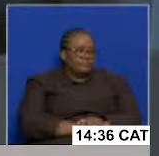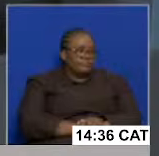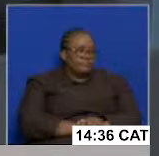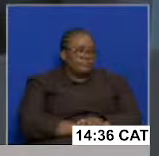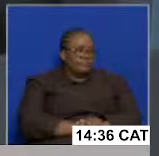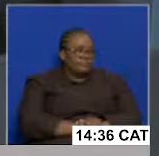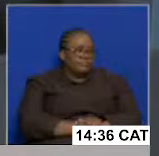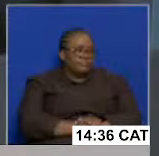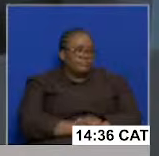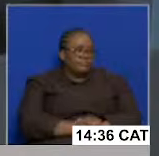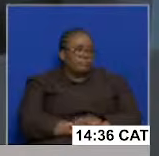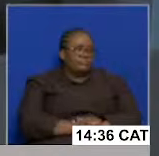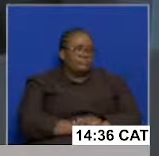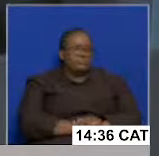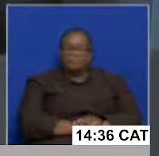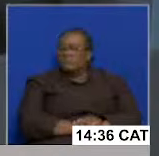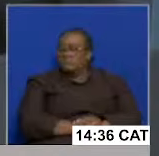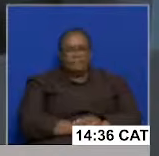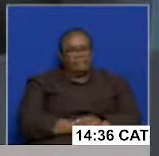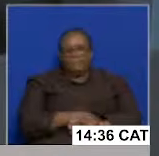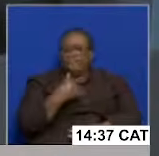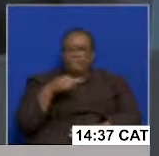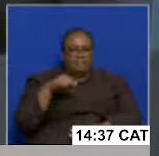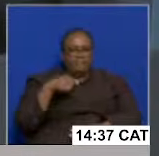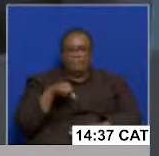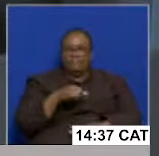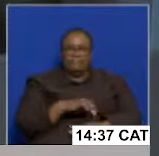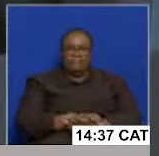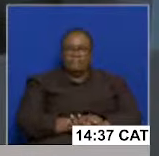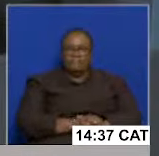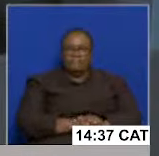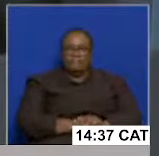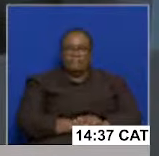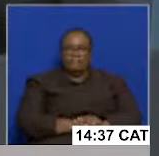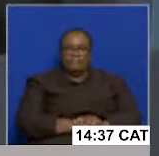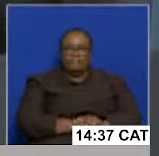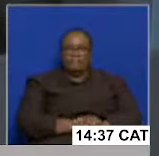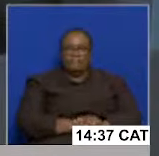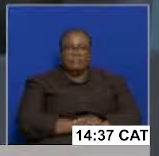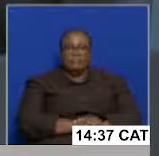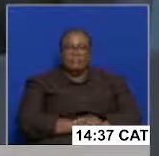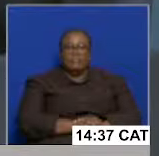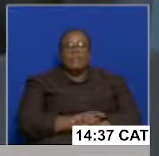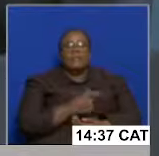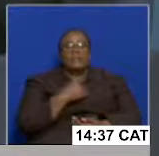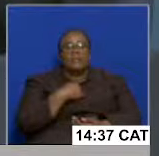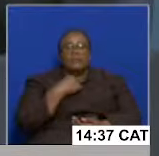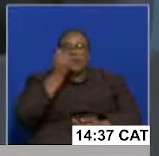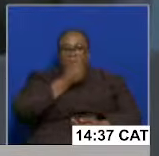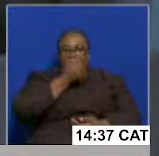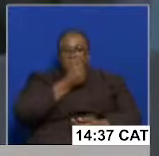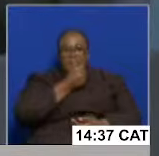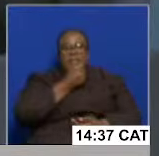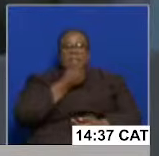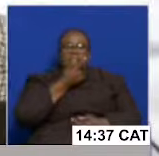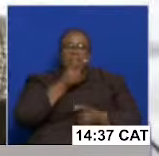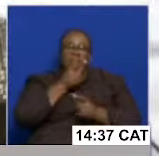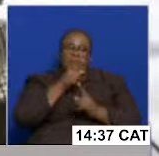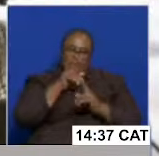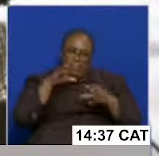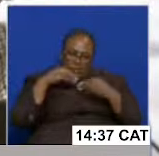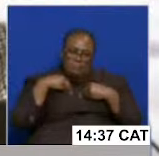No, I acknowledge my apology. Yes.